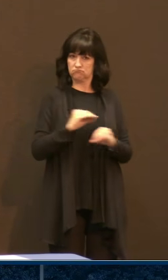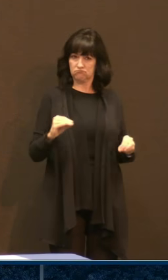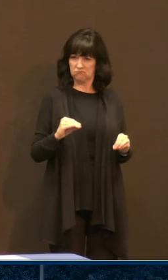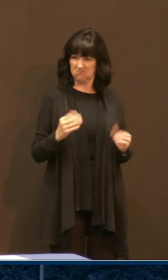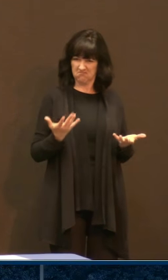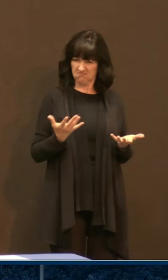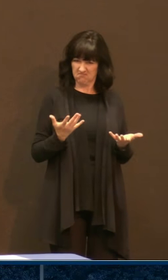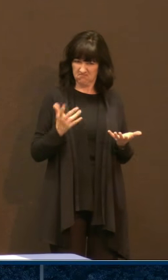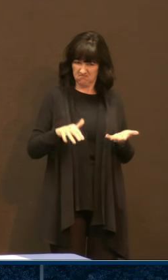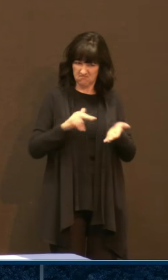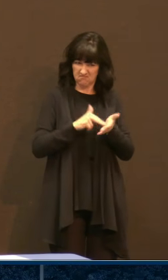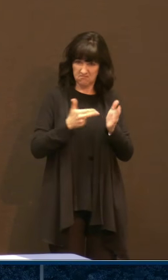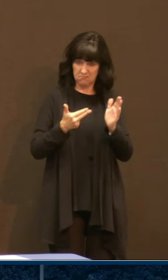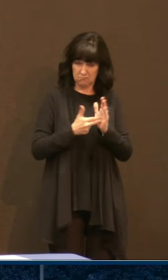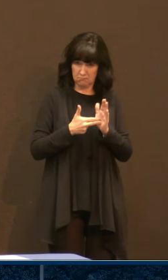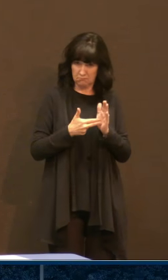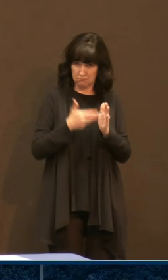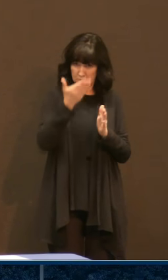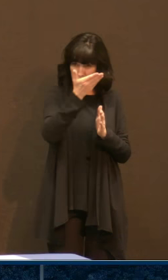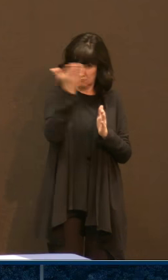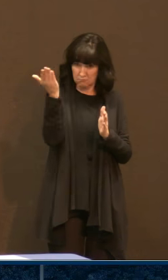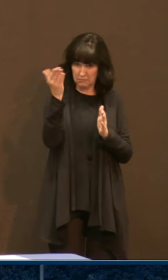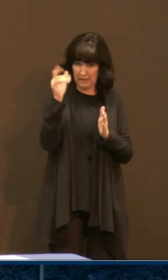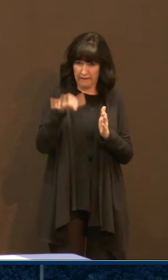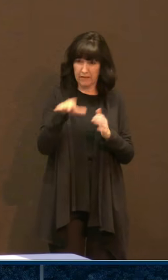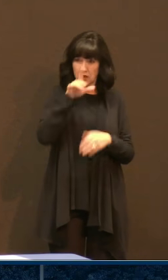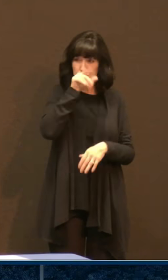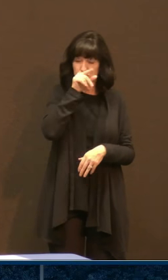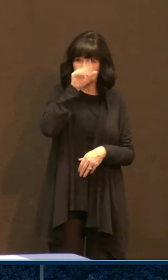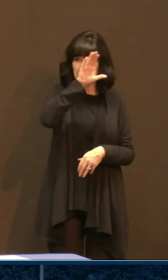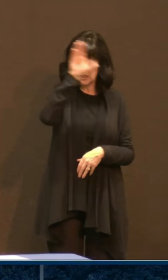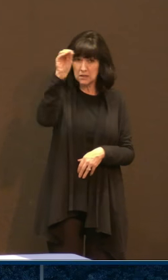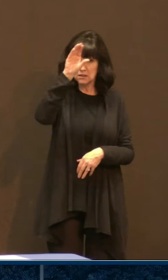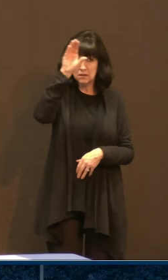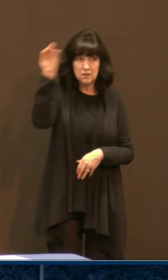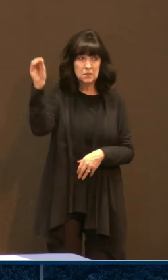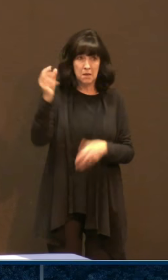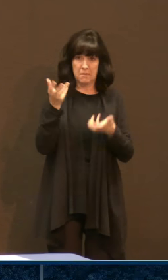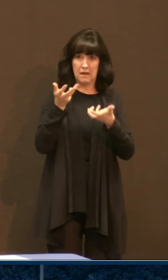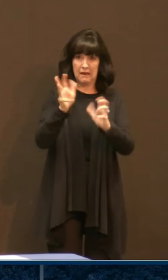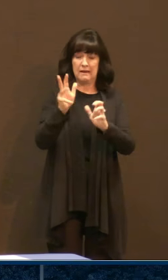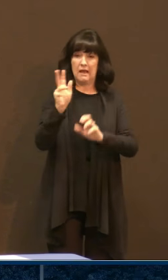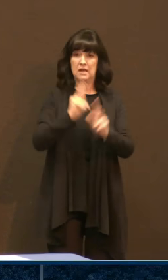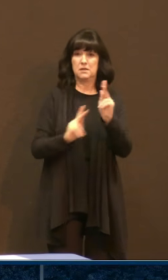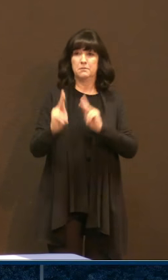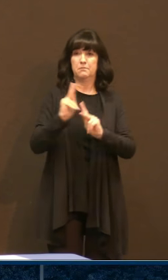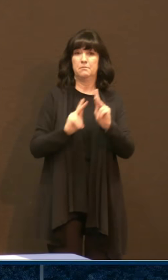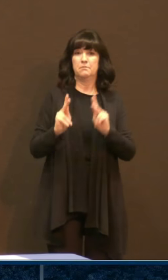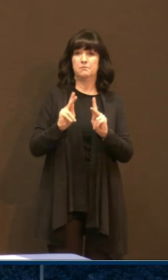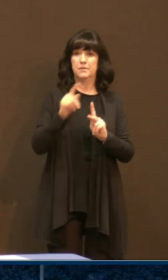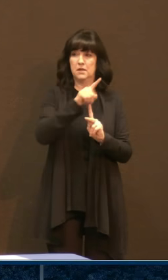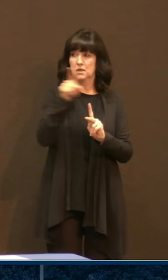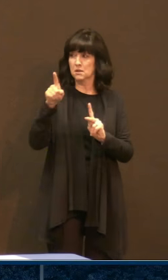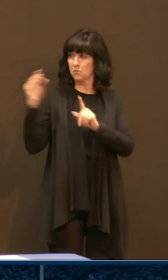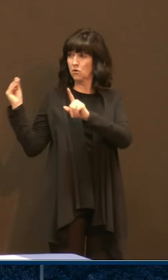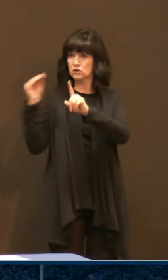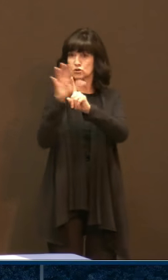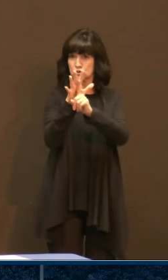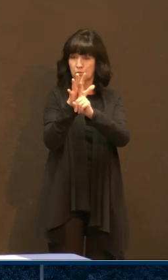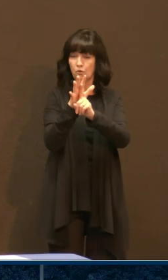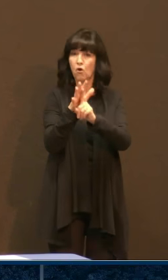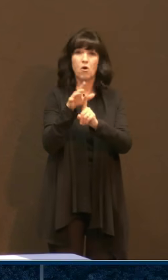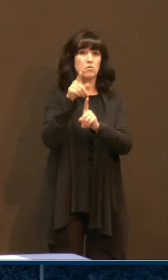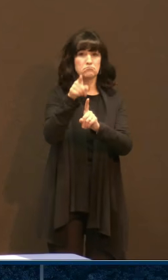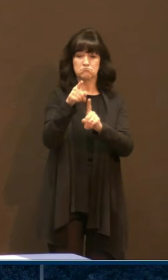that this could potentially backfire in the chicken processing plants about allowing people who might have been potentially exposed but aren't